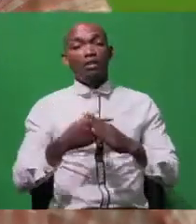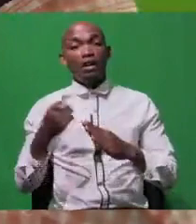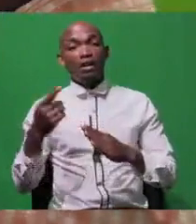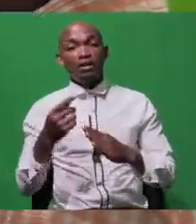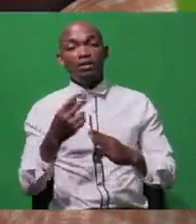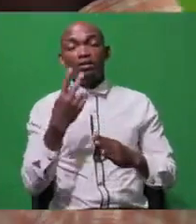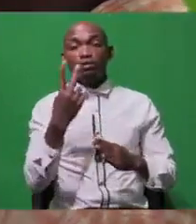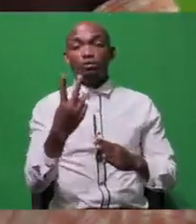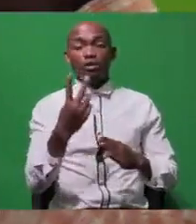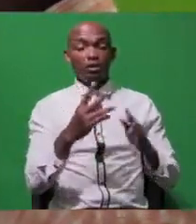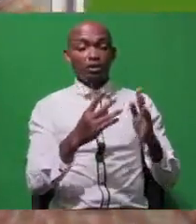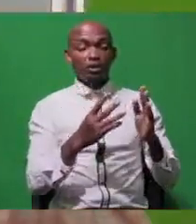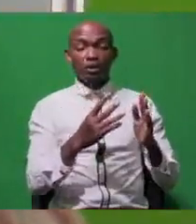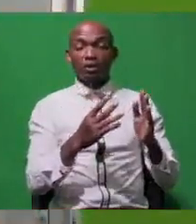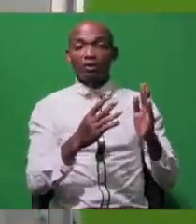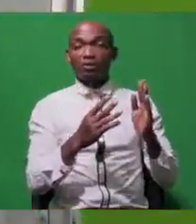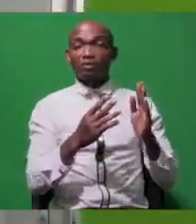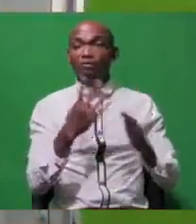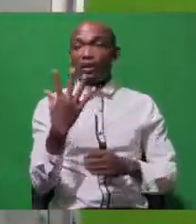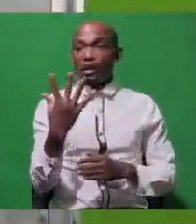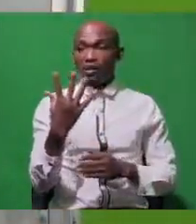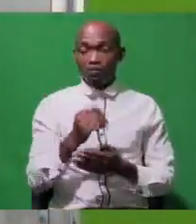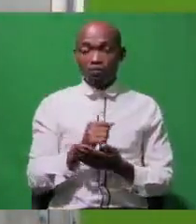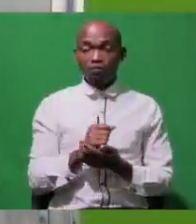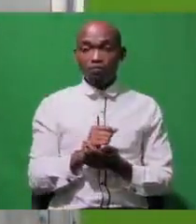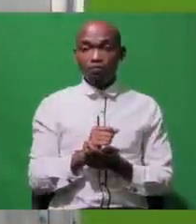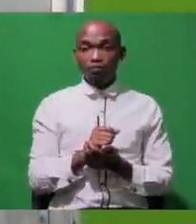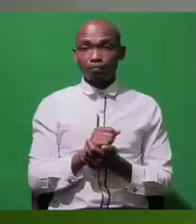525. Have you understood it?